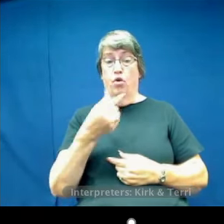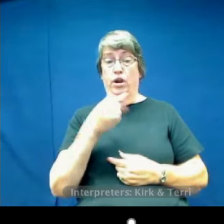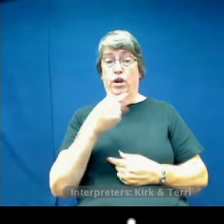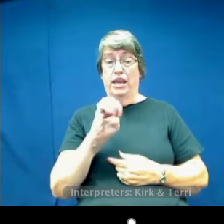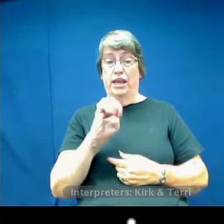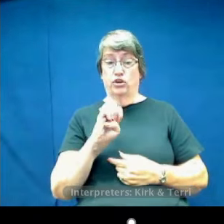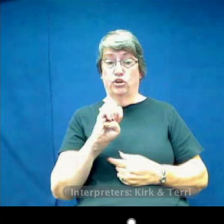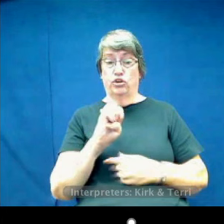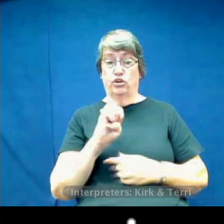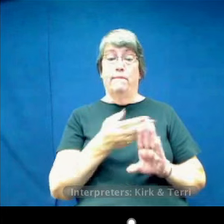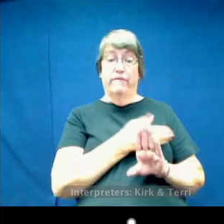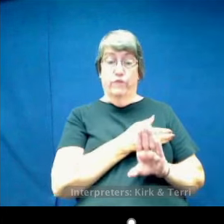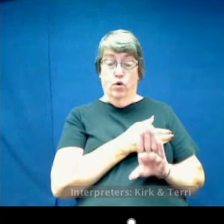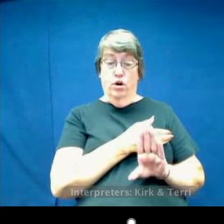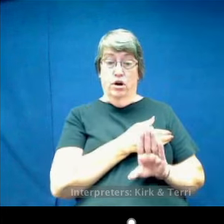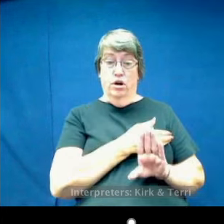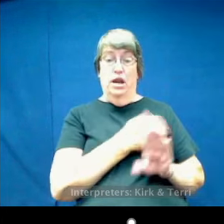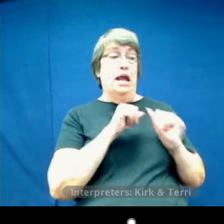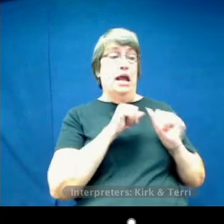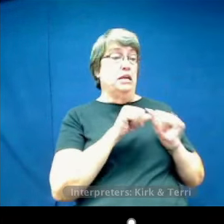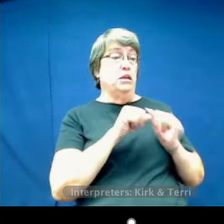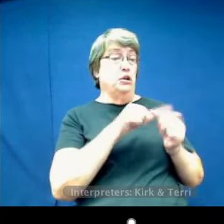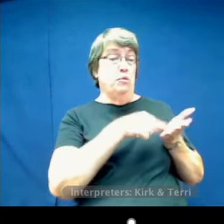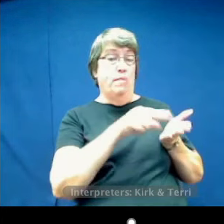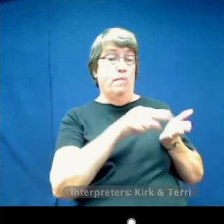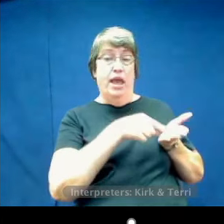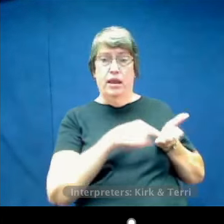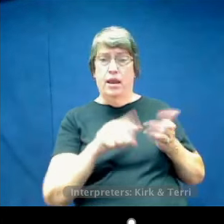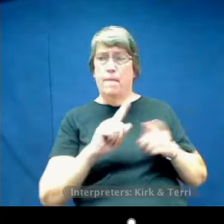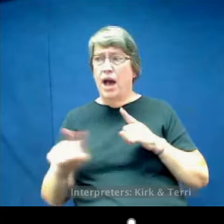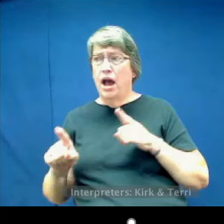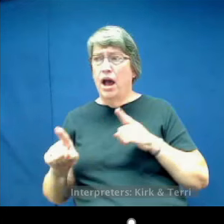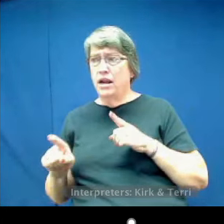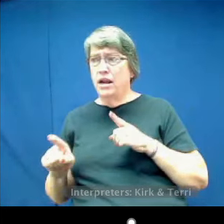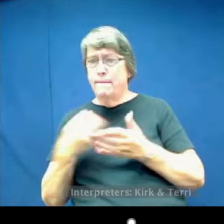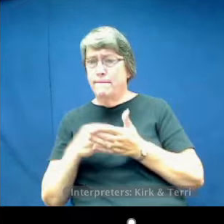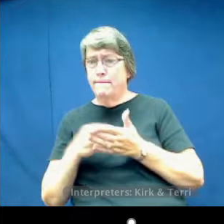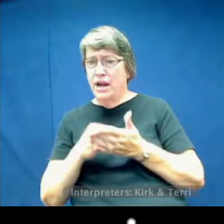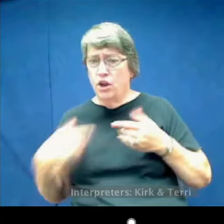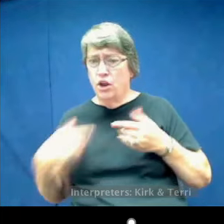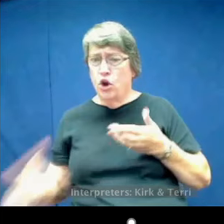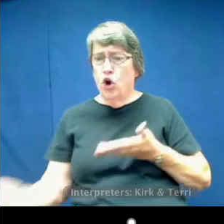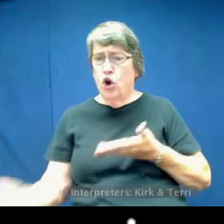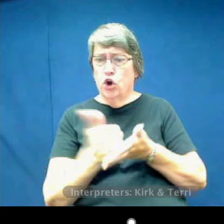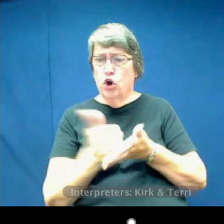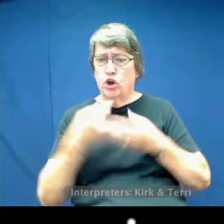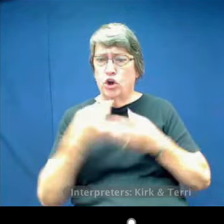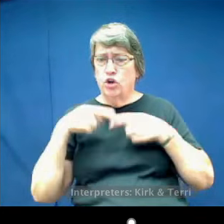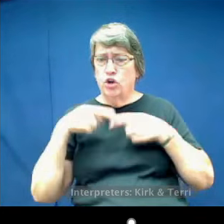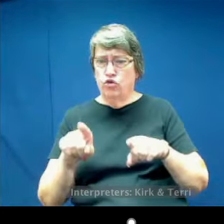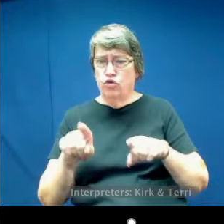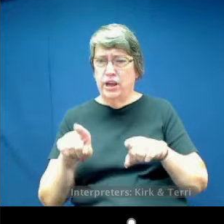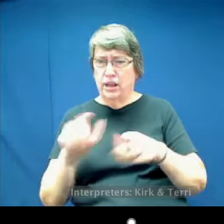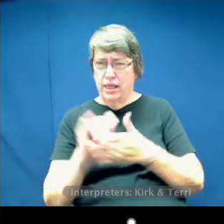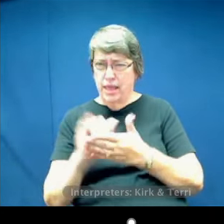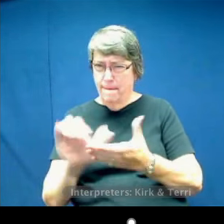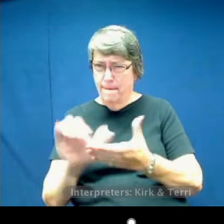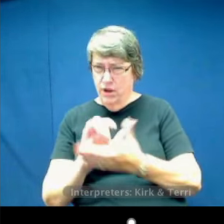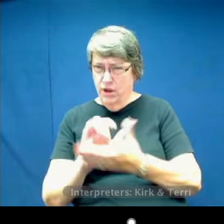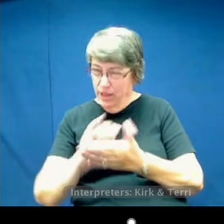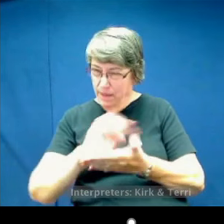and pay my mortgage with money earned during the marriage, then that becomes partial marital property.